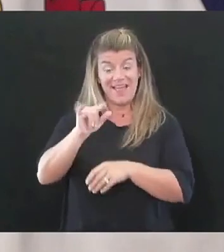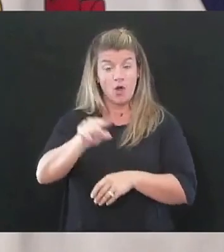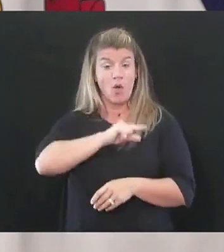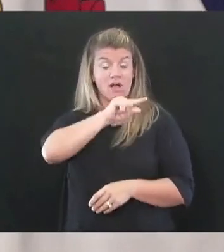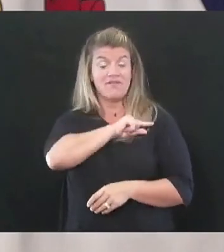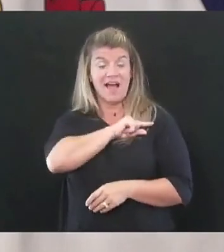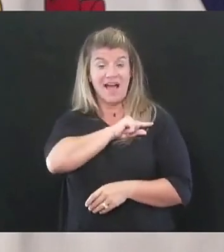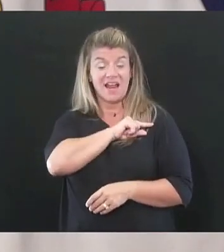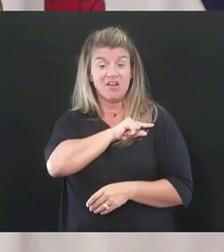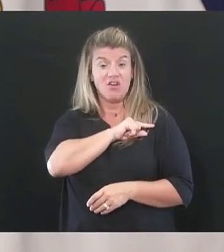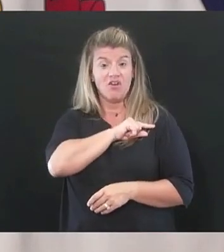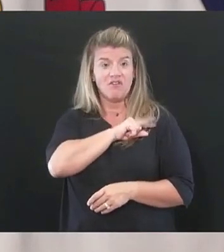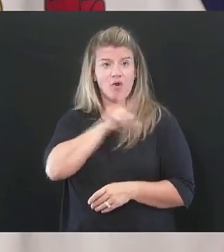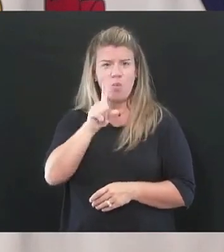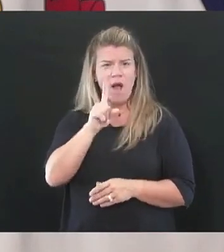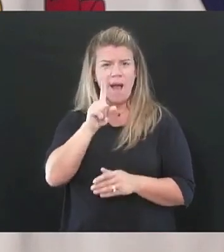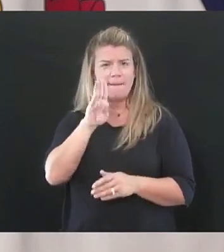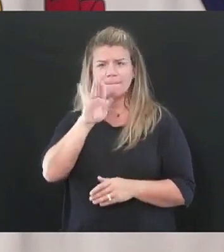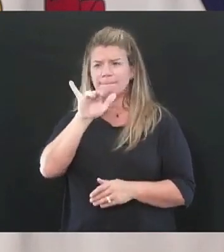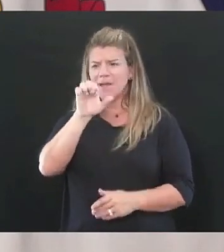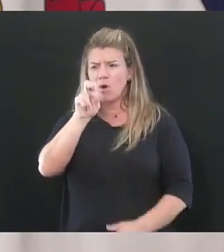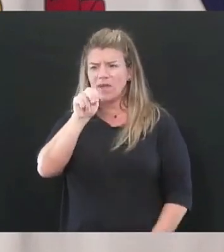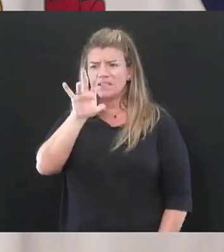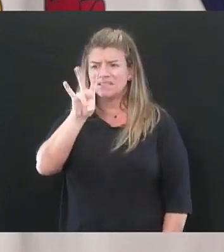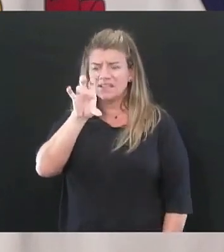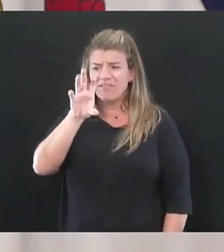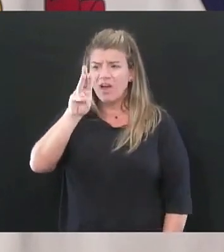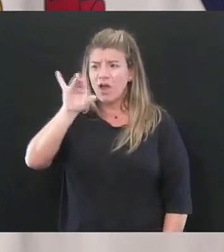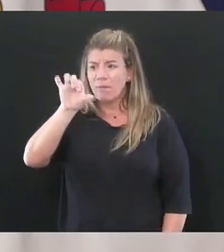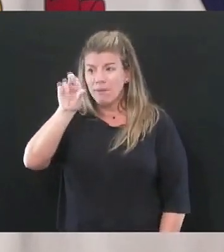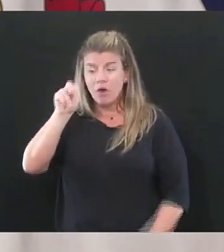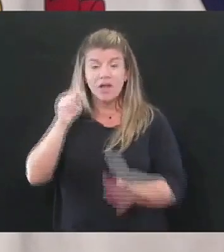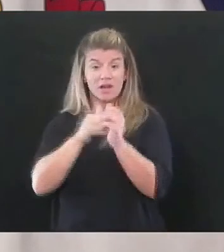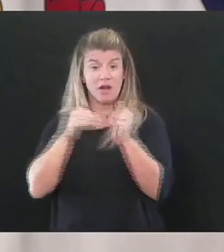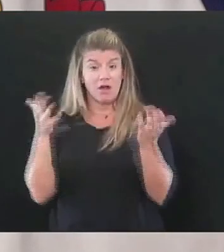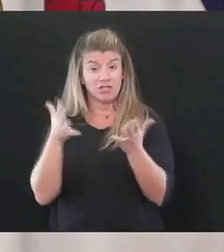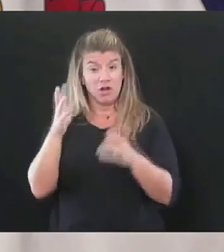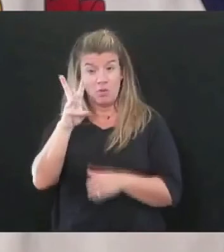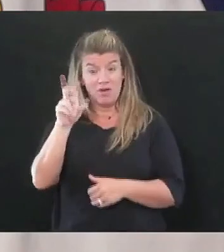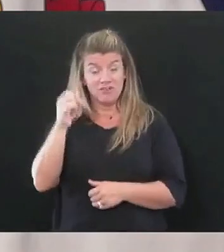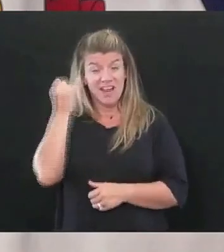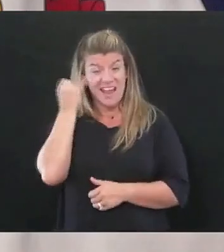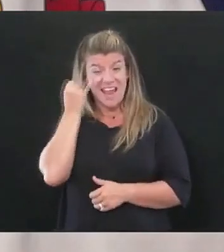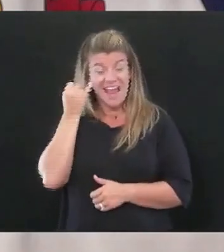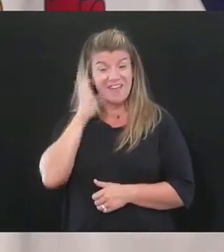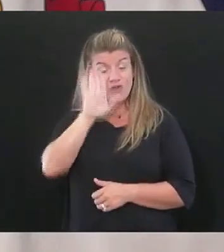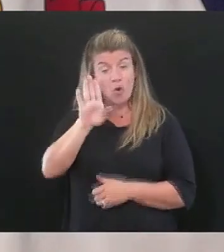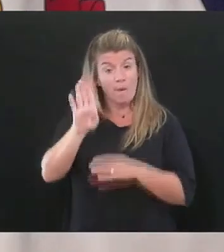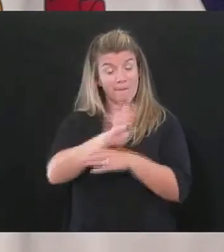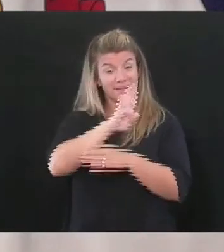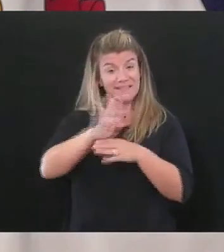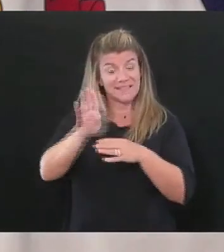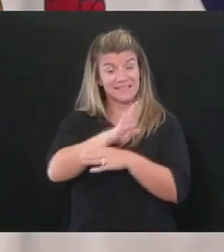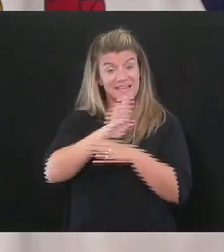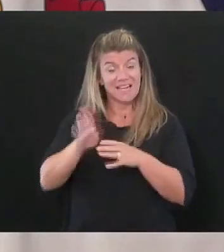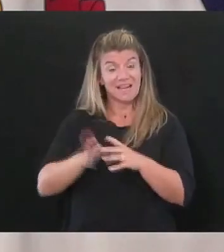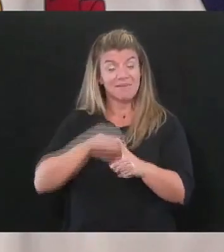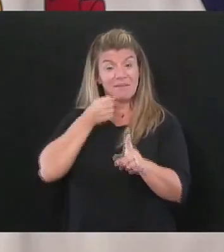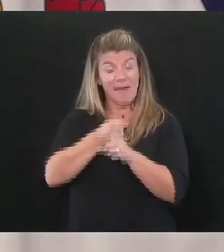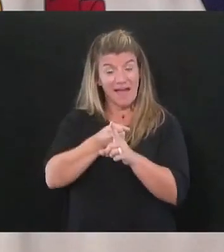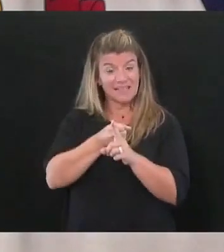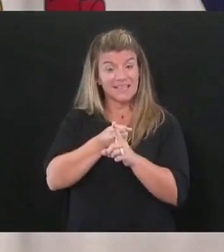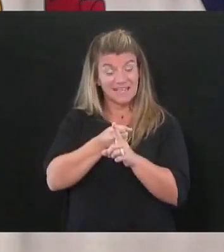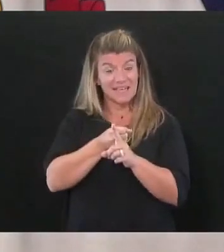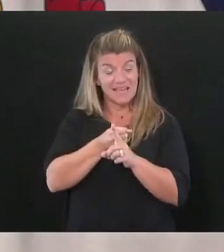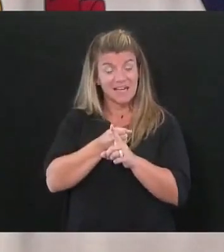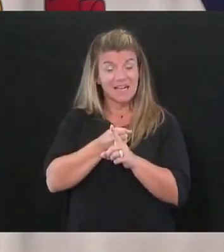think, $1.7 billion in the state of West Virginia. If your business has been affected to